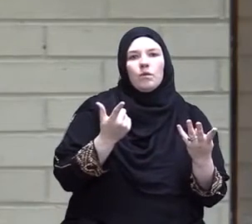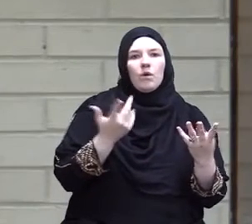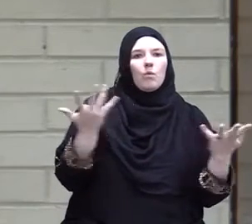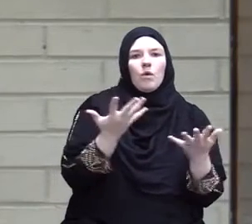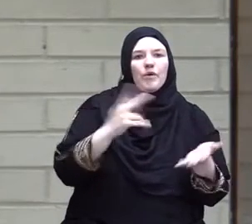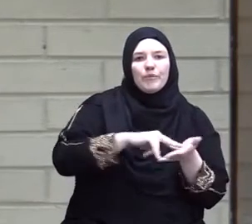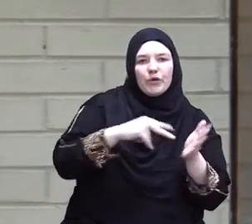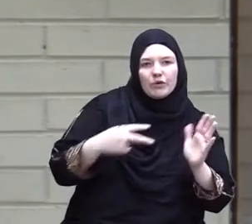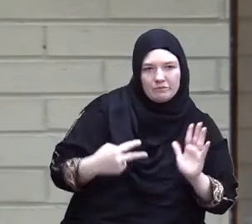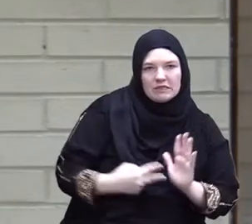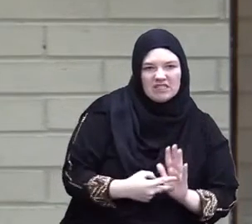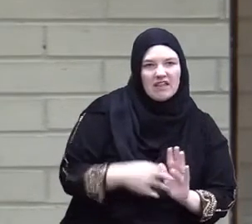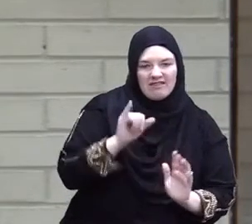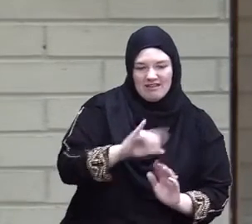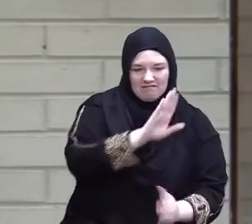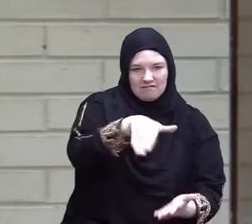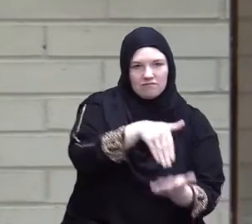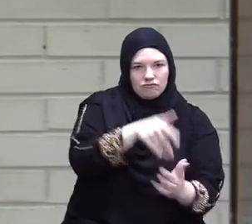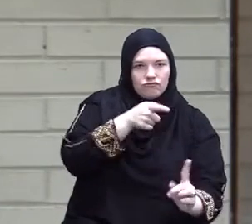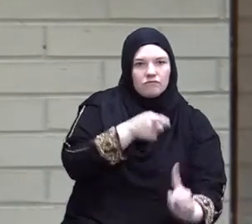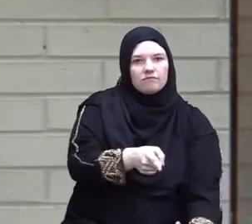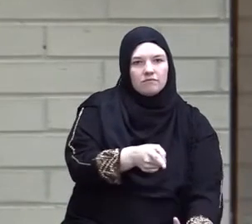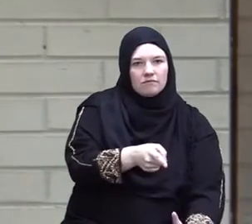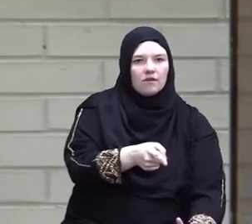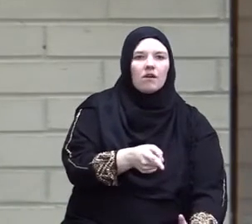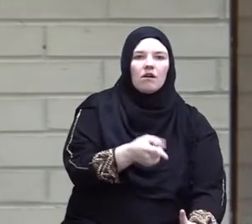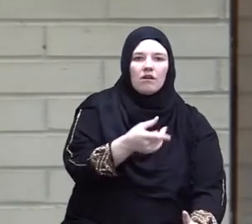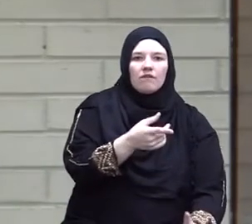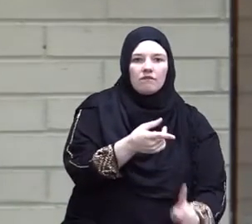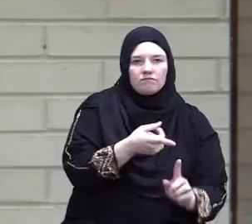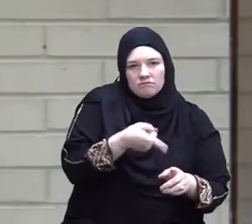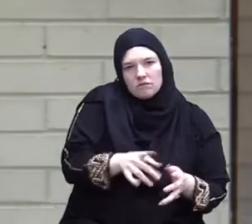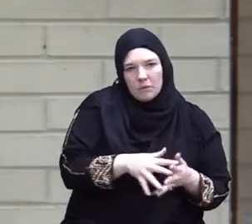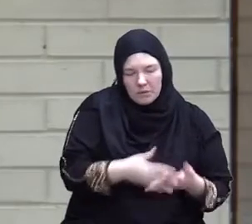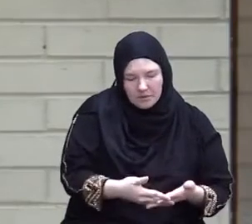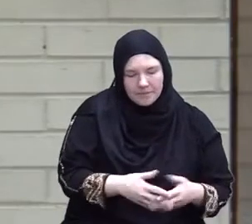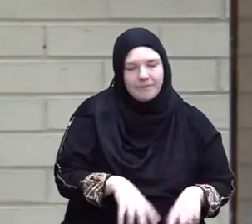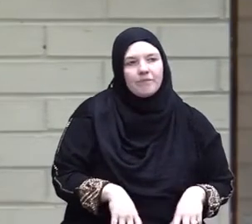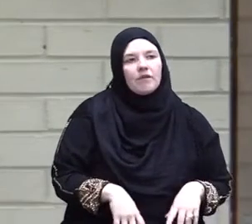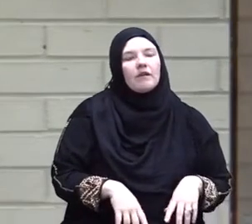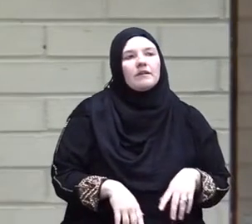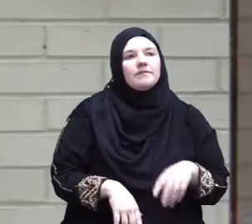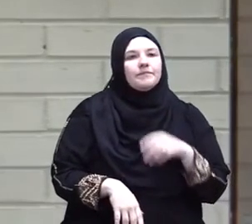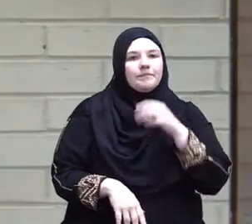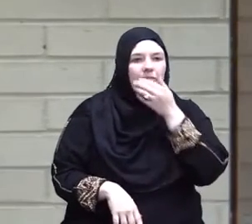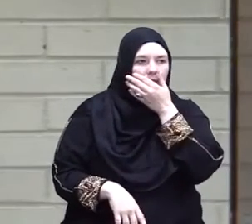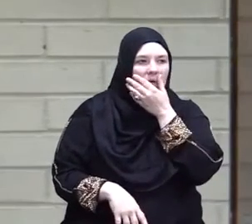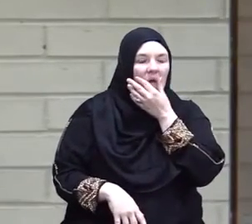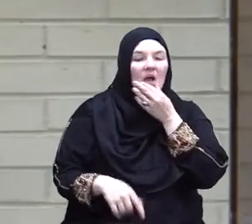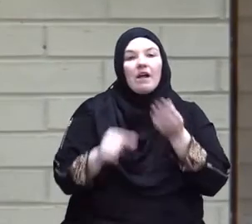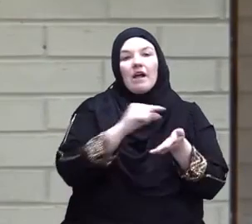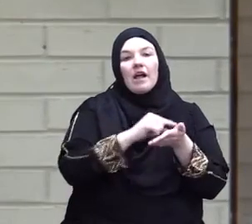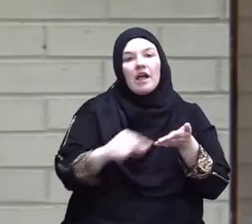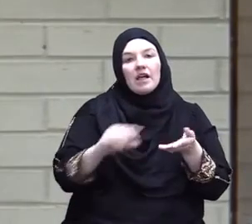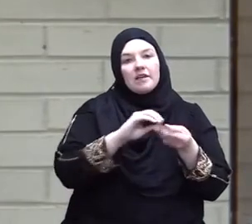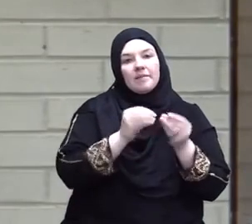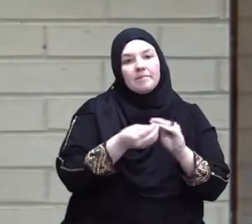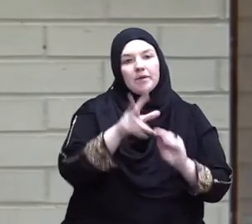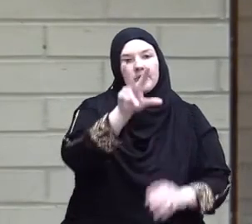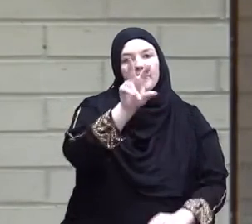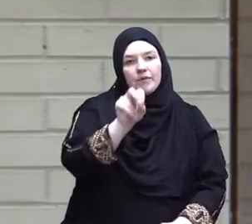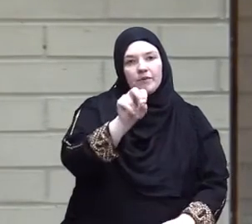what purpose? This is the central piece of the Quran. So here it goes, ayah number 30 in Surah